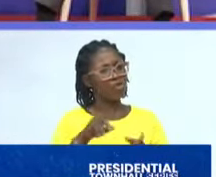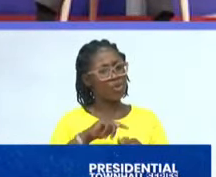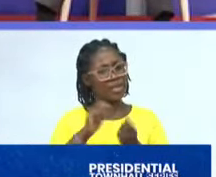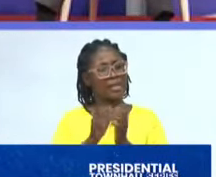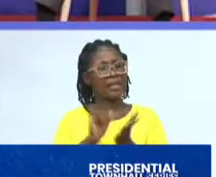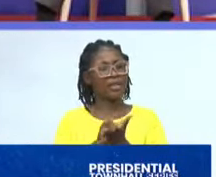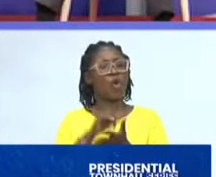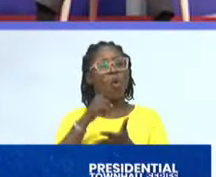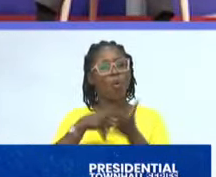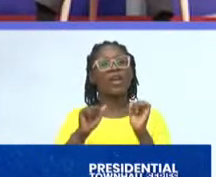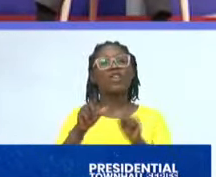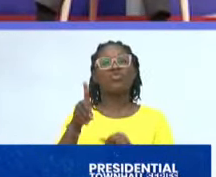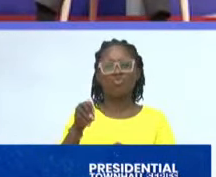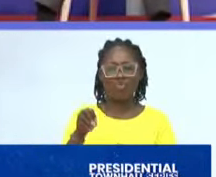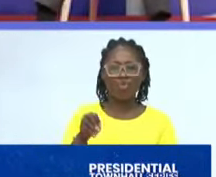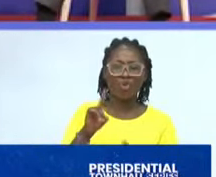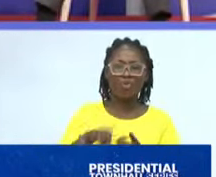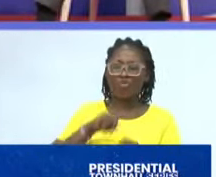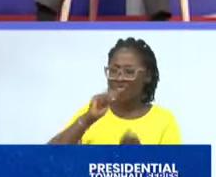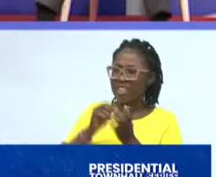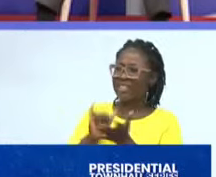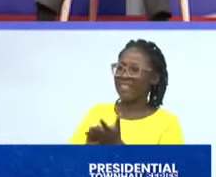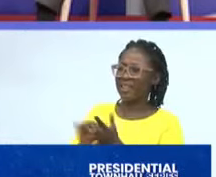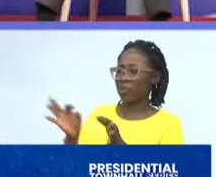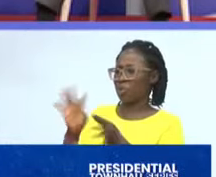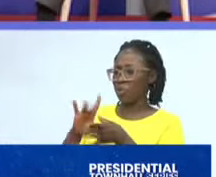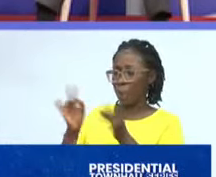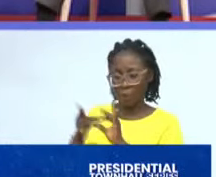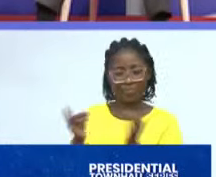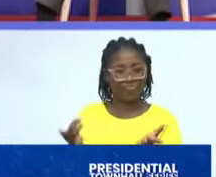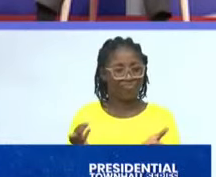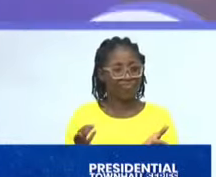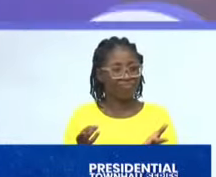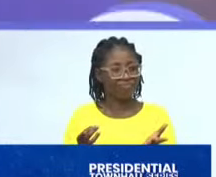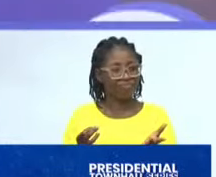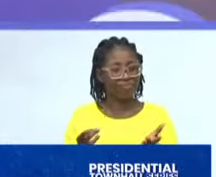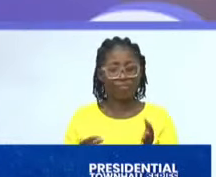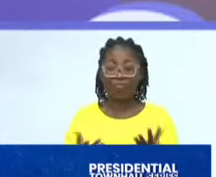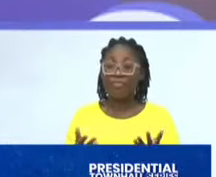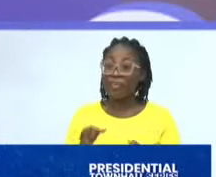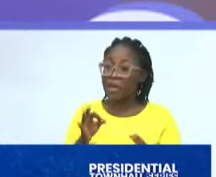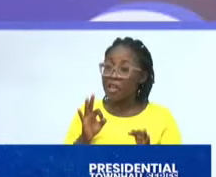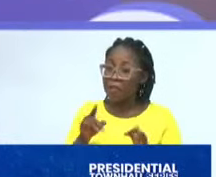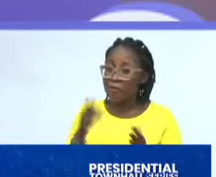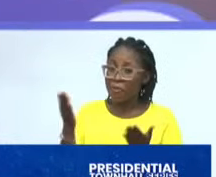specifically to turn that around, to change that scenario? Easily bring private sector